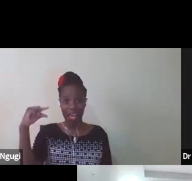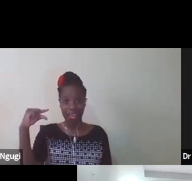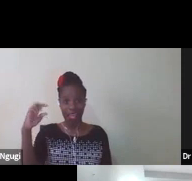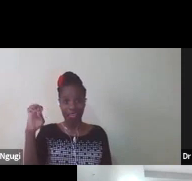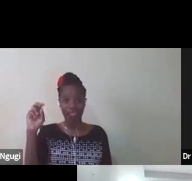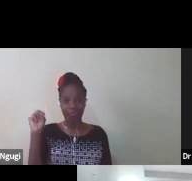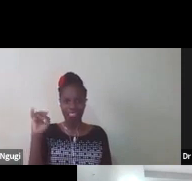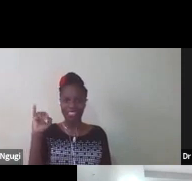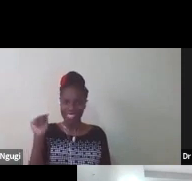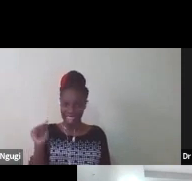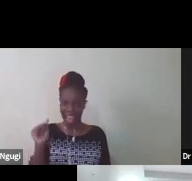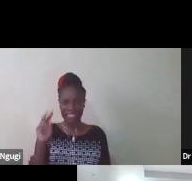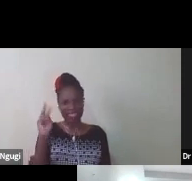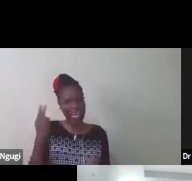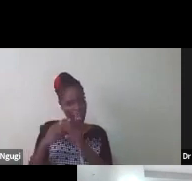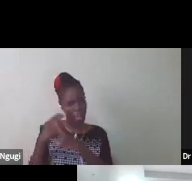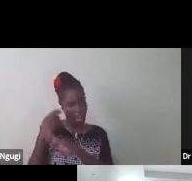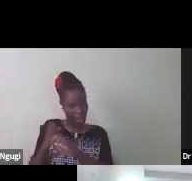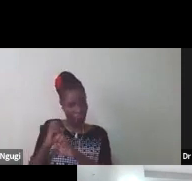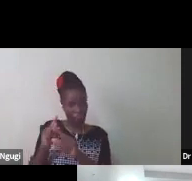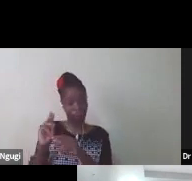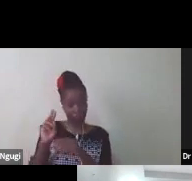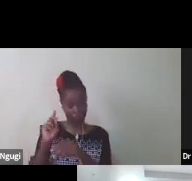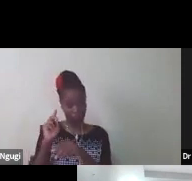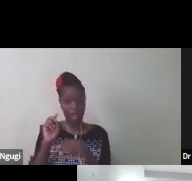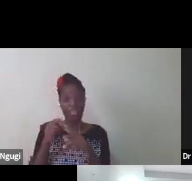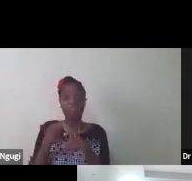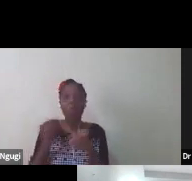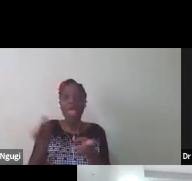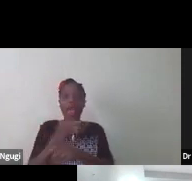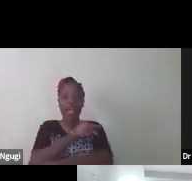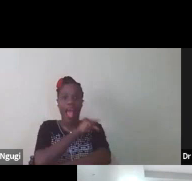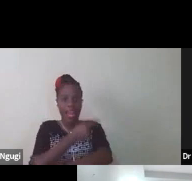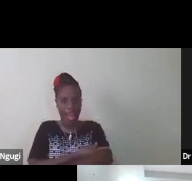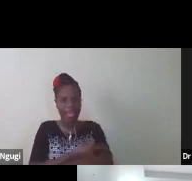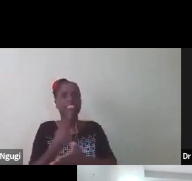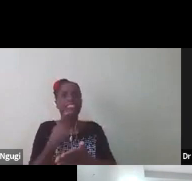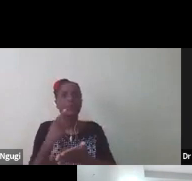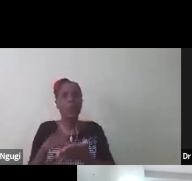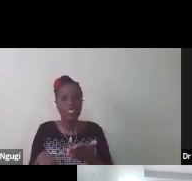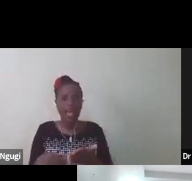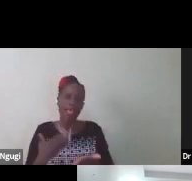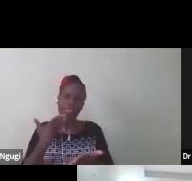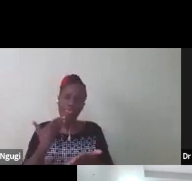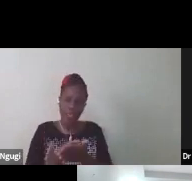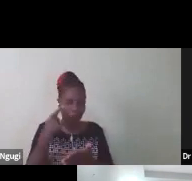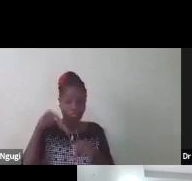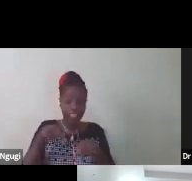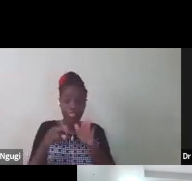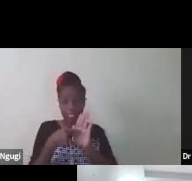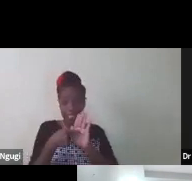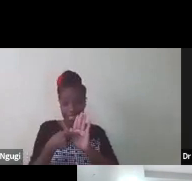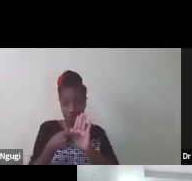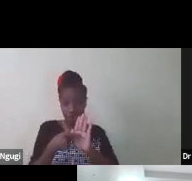how to pronounce the second name, but I'll just use Eugenia. She's from Ghana. She says, thank you very much for this insightful presentation. My question is, how can